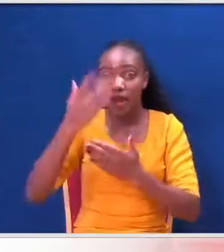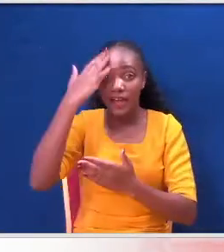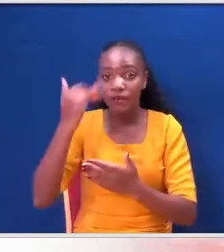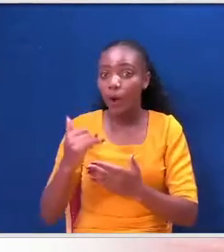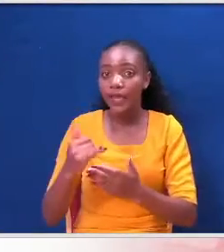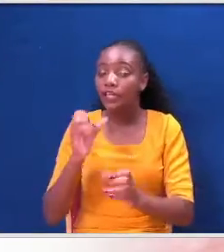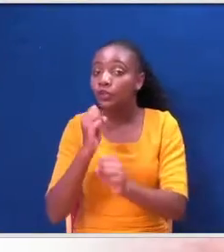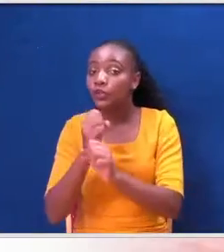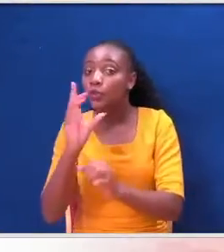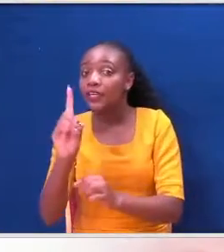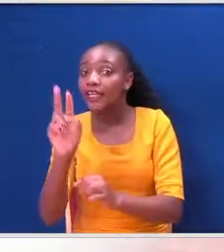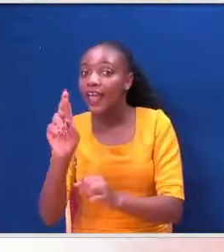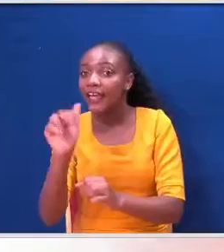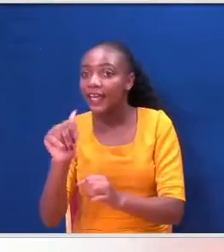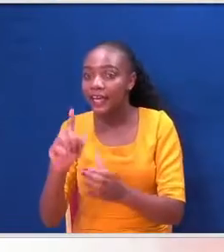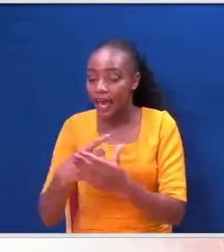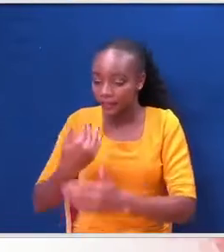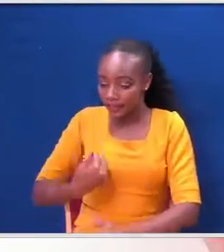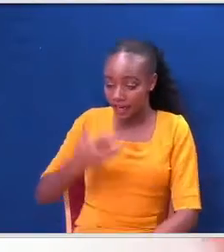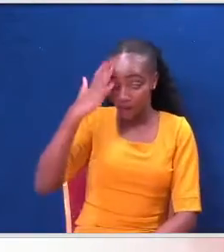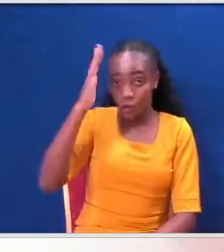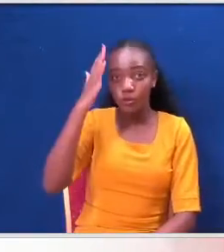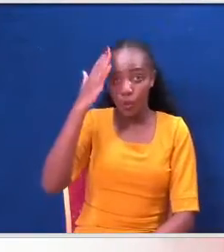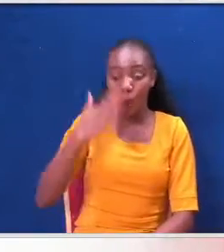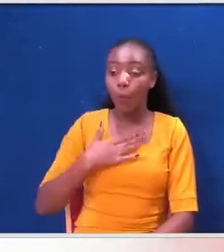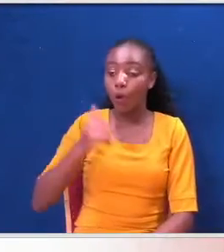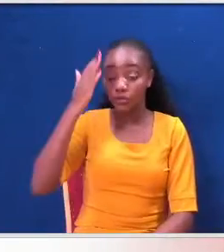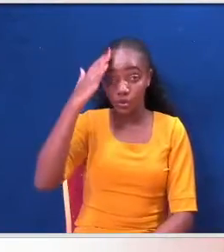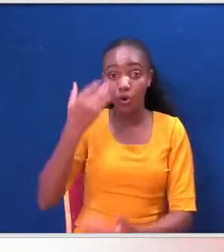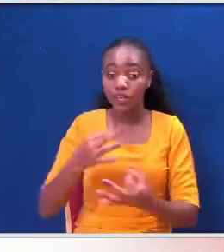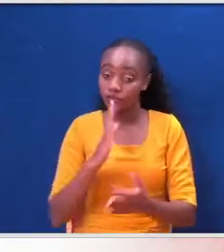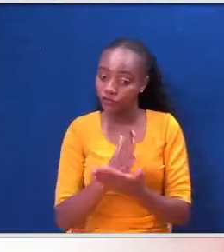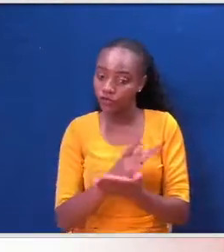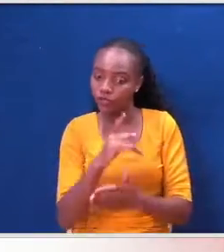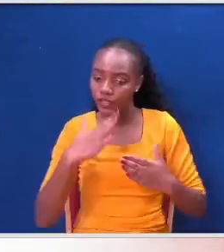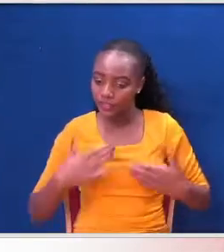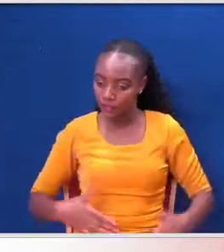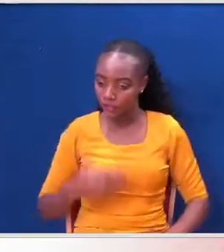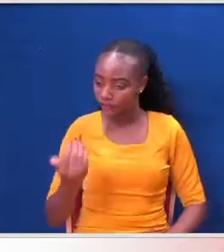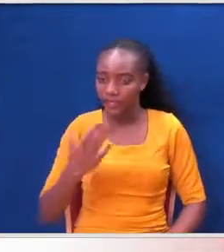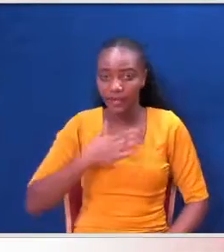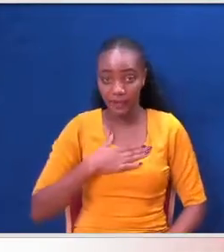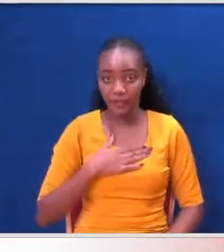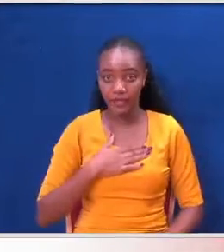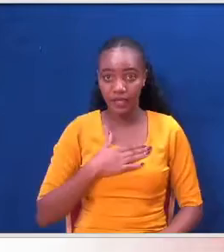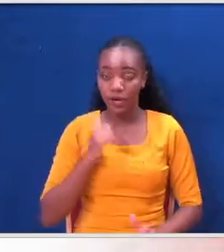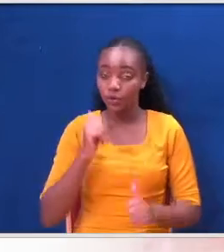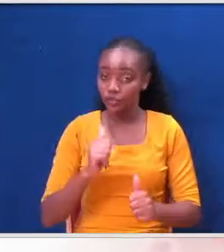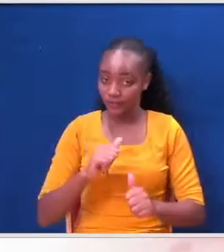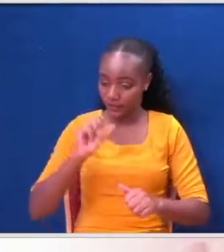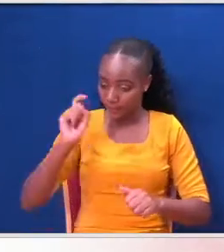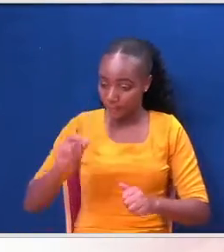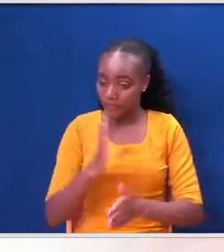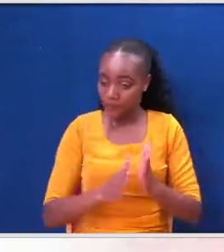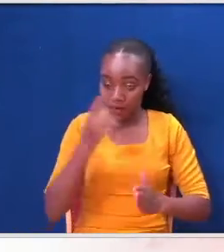DNA ili nijue hii ni mwili ya mtoto yangu kweli ndio naenda nayo kusika. Ndio maana